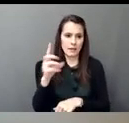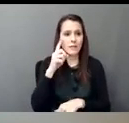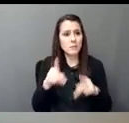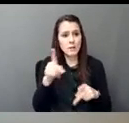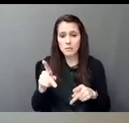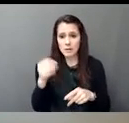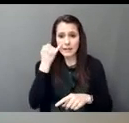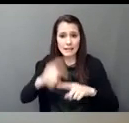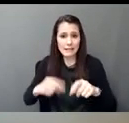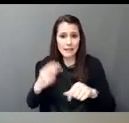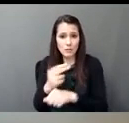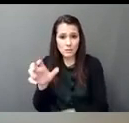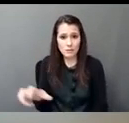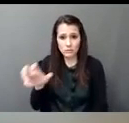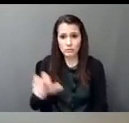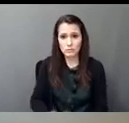mouse.